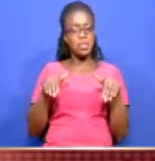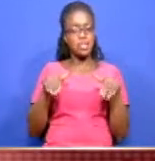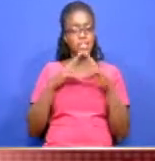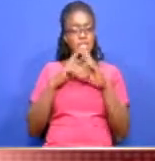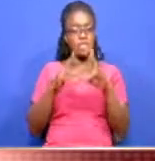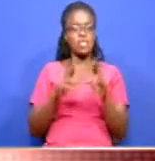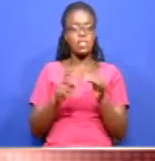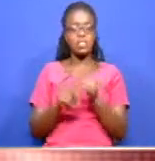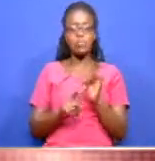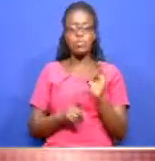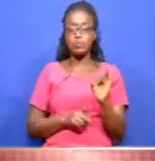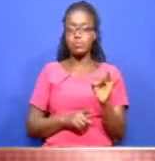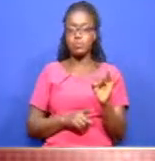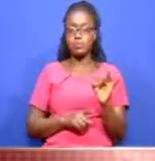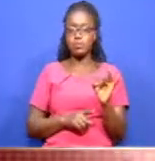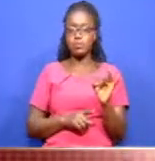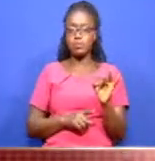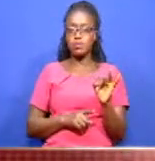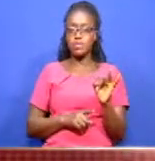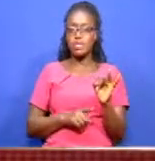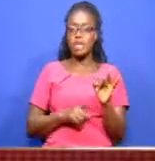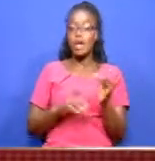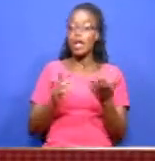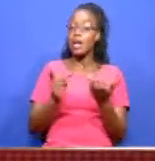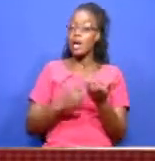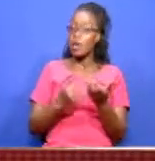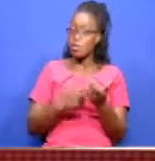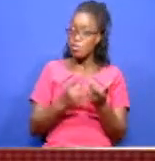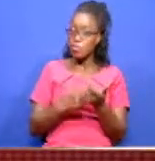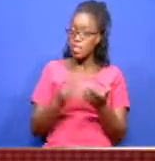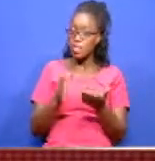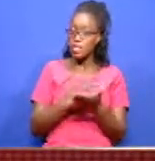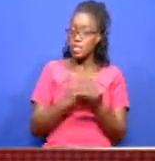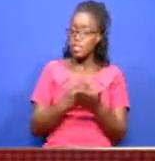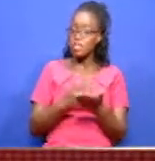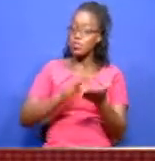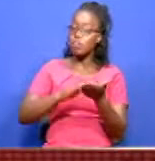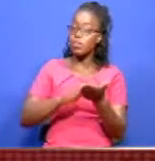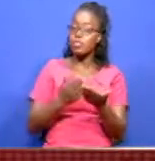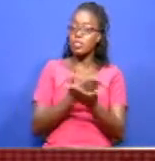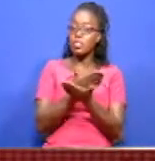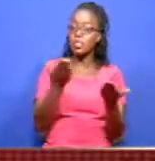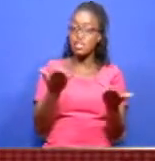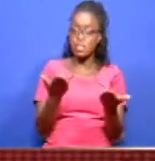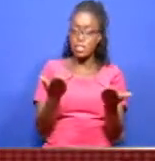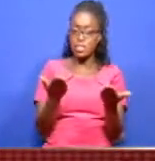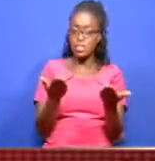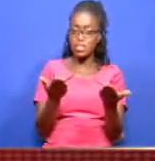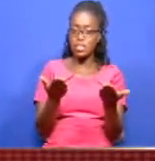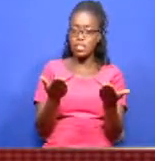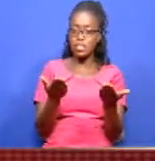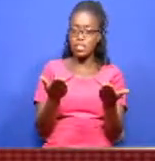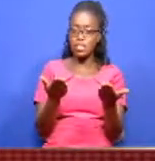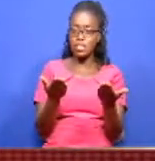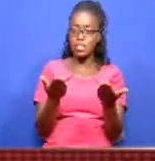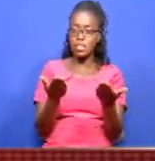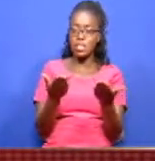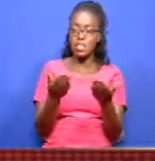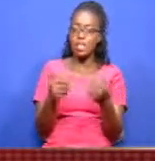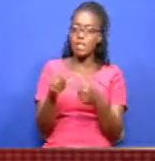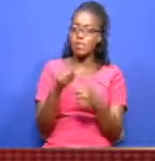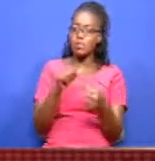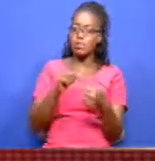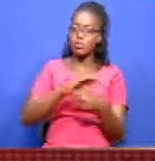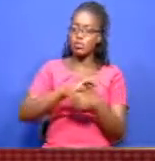number two, we want to find out how many sectors so far have submitted their recommendations in line with the